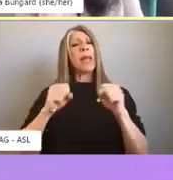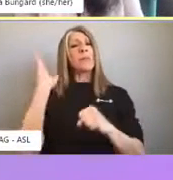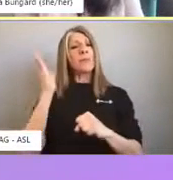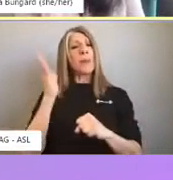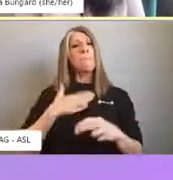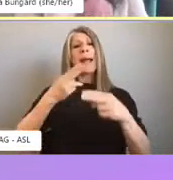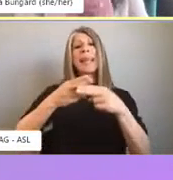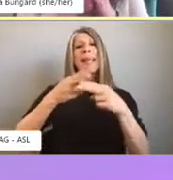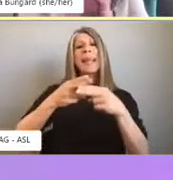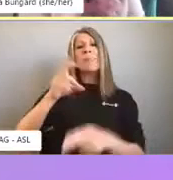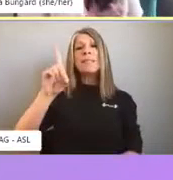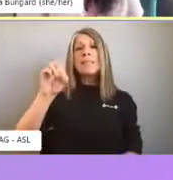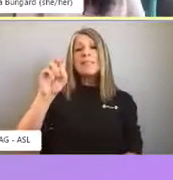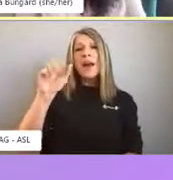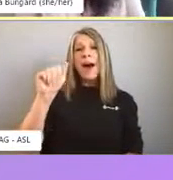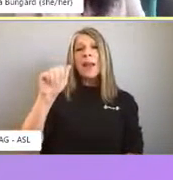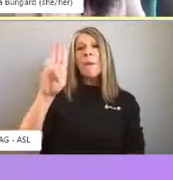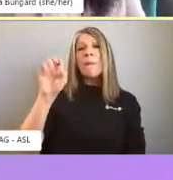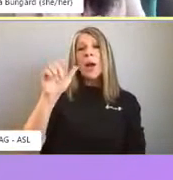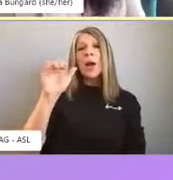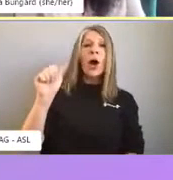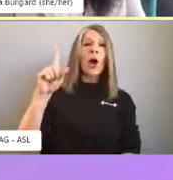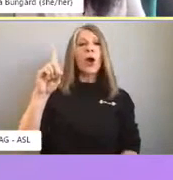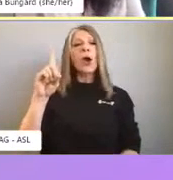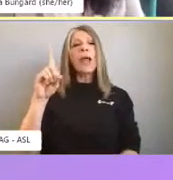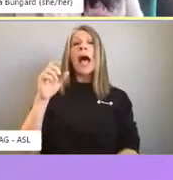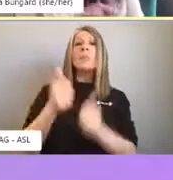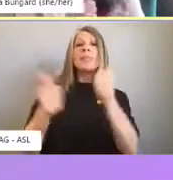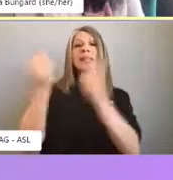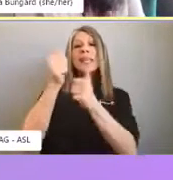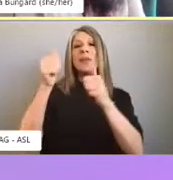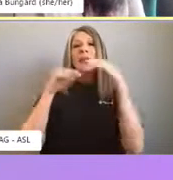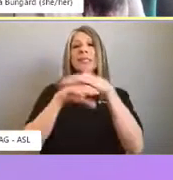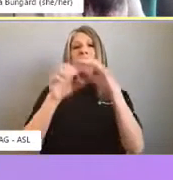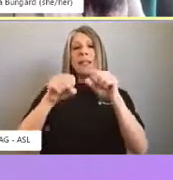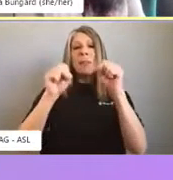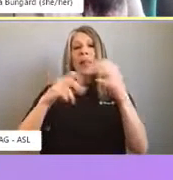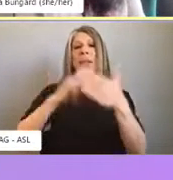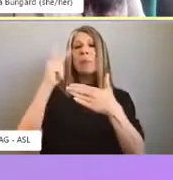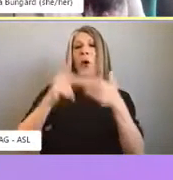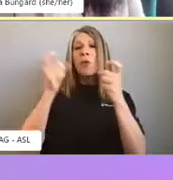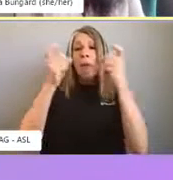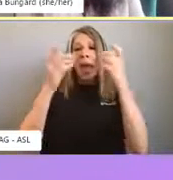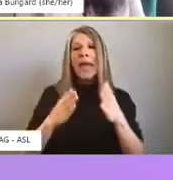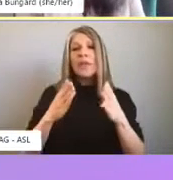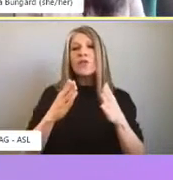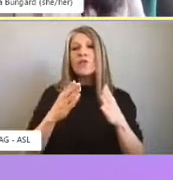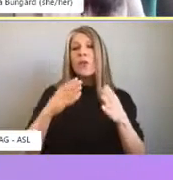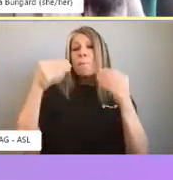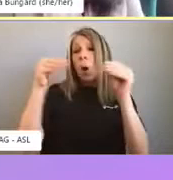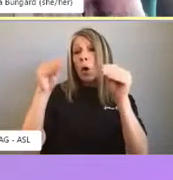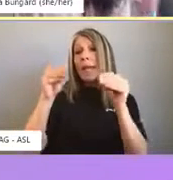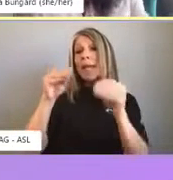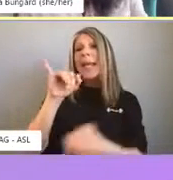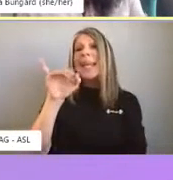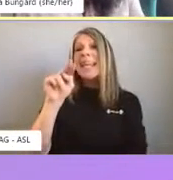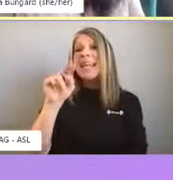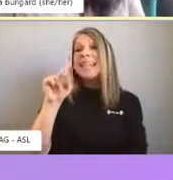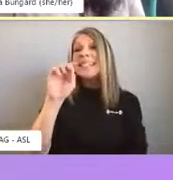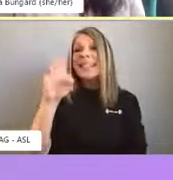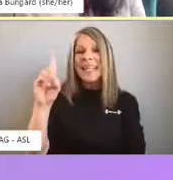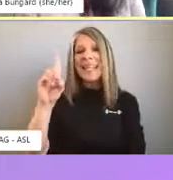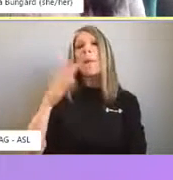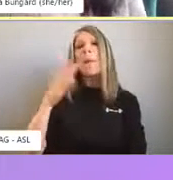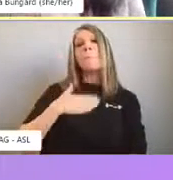Donna Bungard. I am the Senior Accessibility Program Manager for the Marketing Department at Indeed. My pronouns are